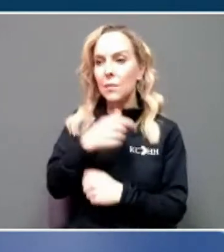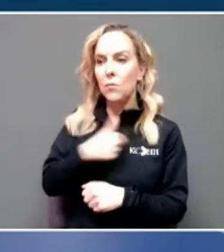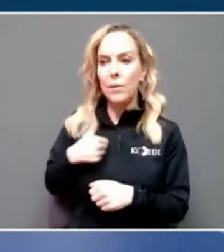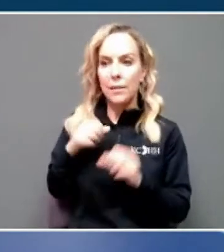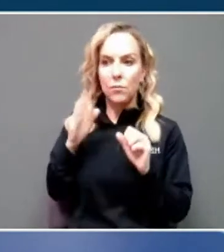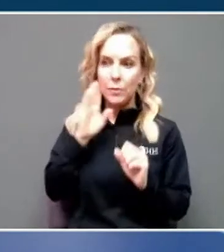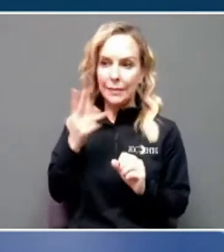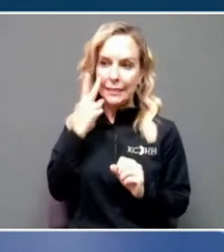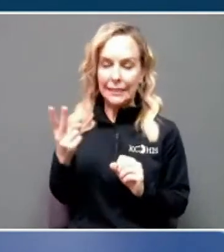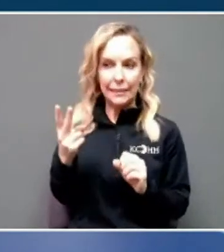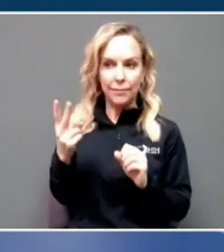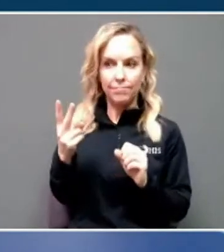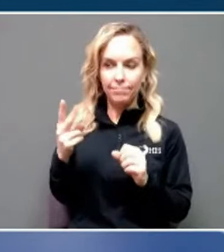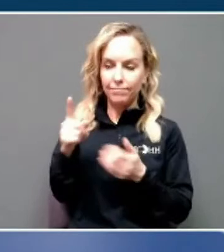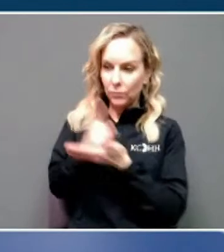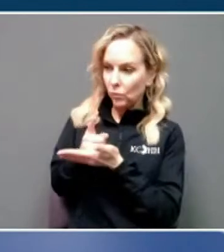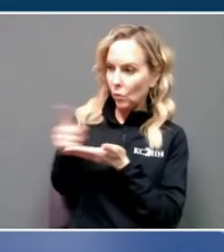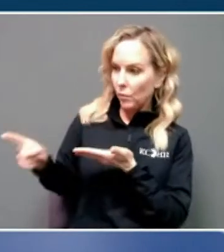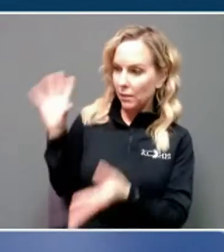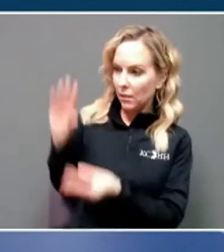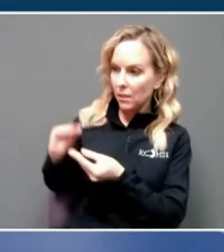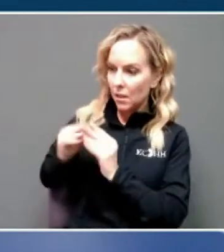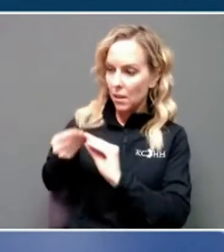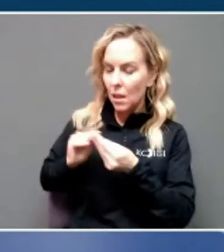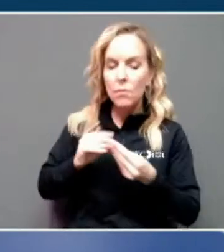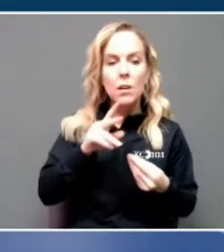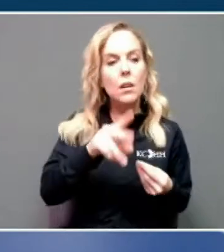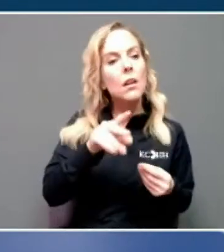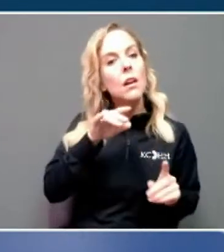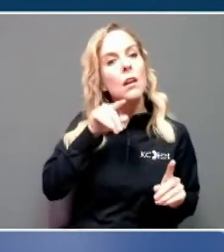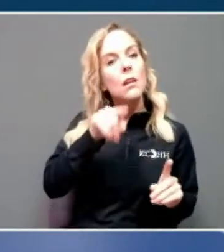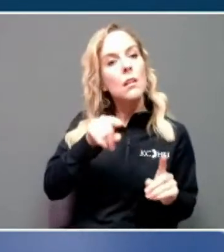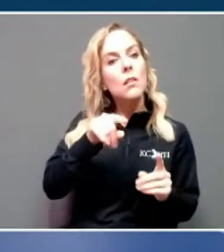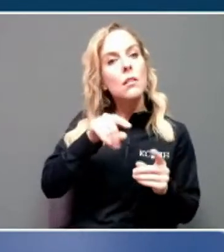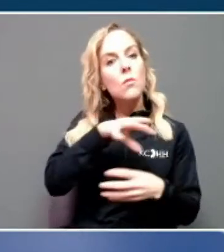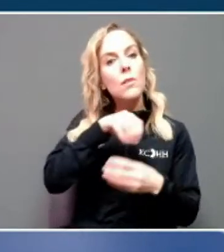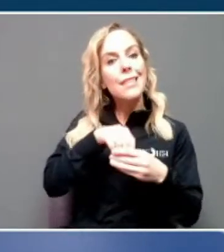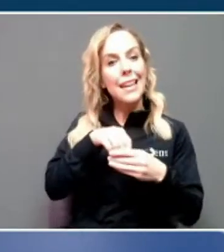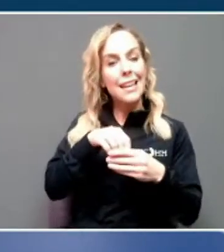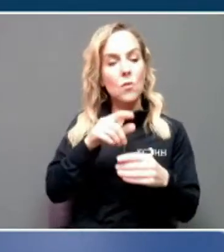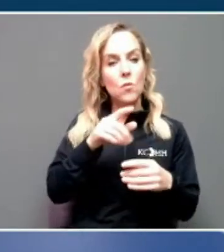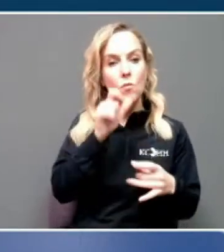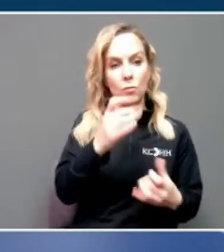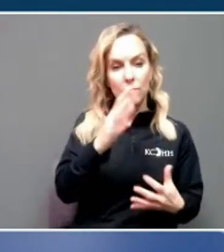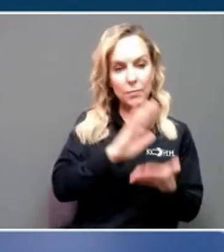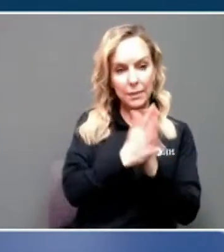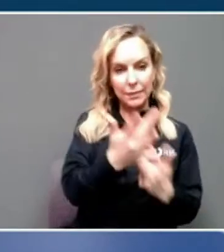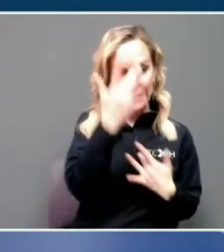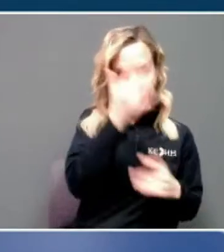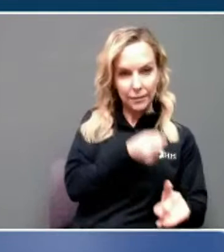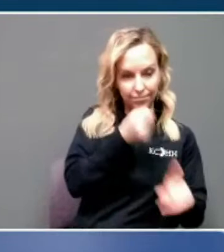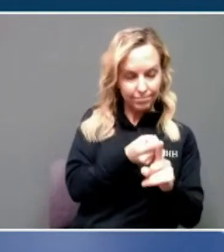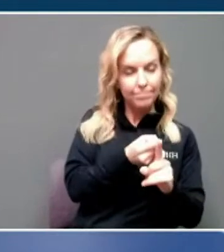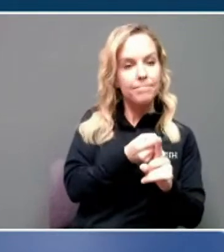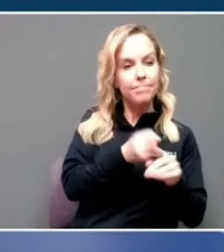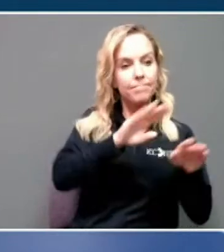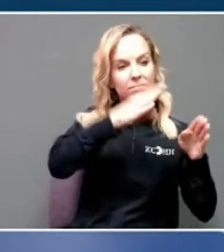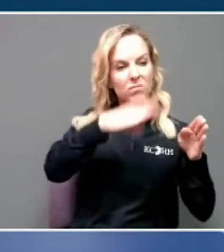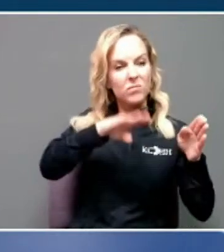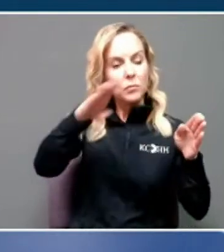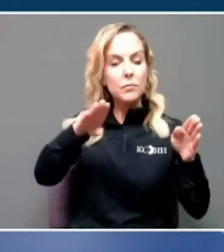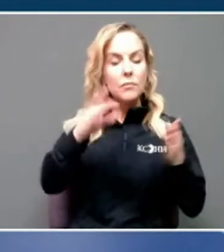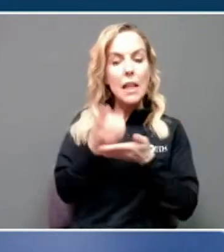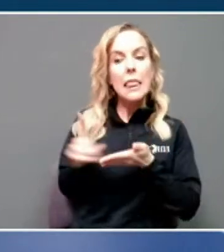rate, that stair-stepper chart looks even a little better. It's not only lower than, last week was not only lower than the